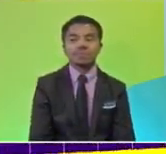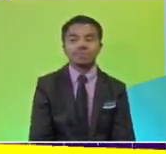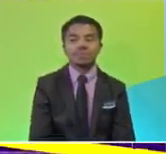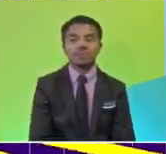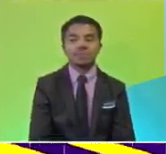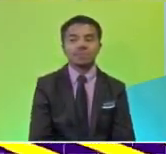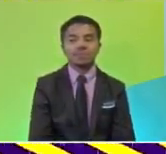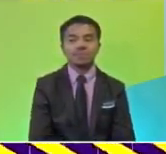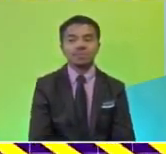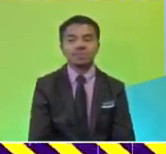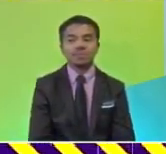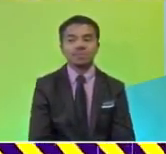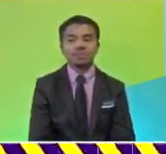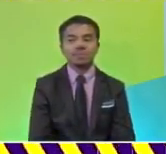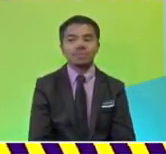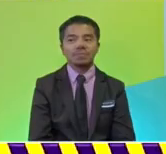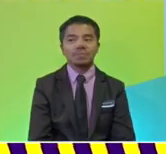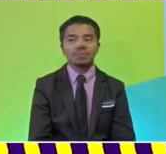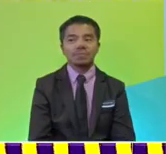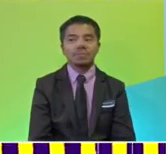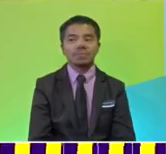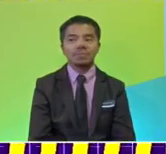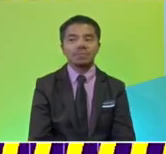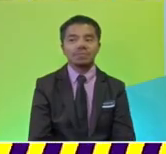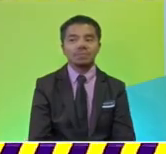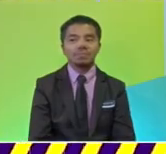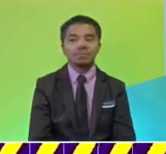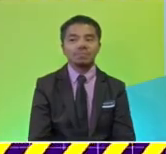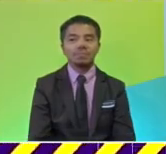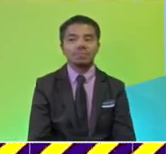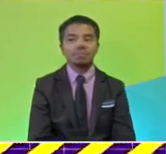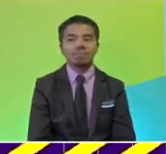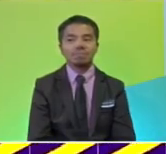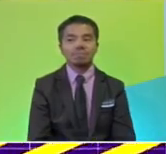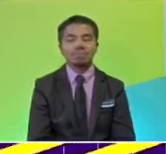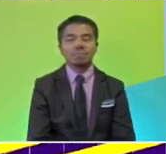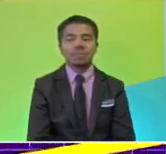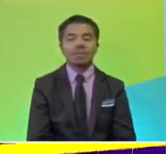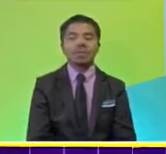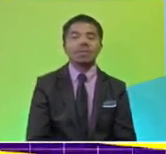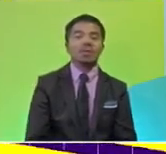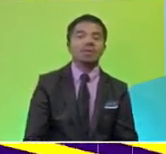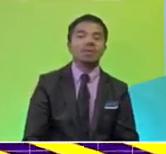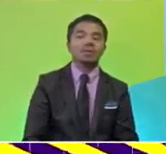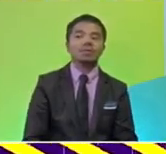The reason why I choose Kuogelia, because it did, because in the paragraph, they said that